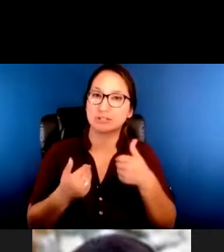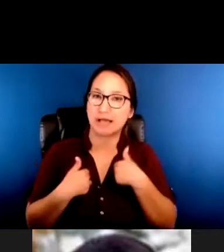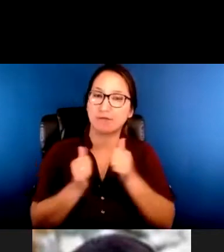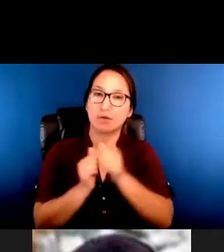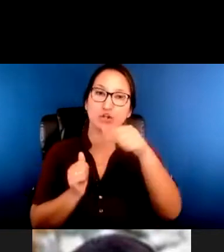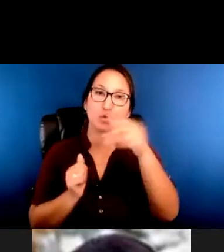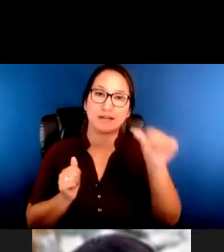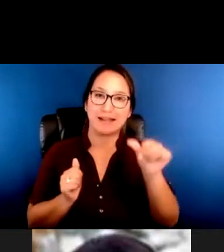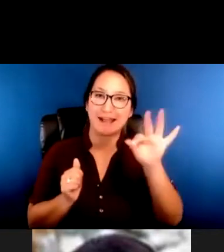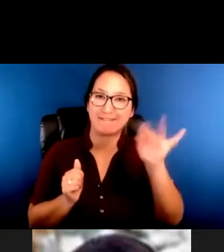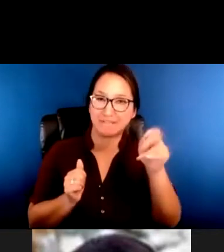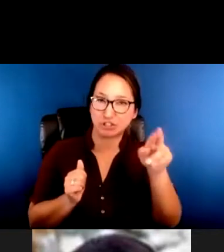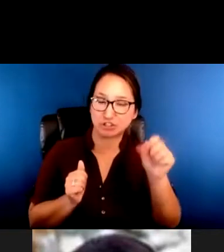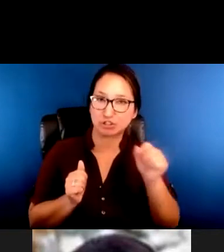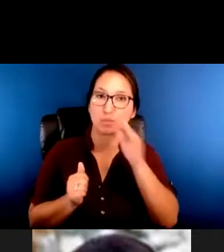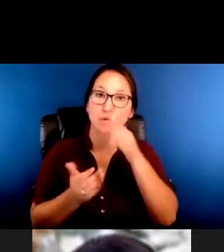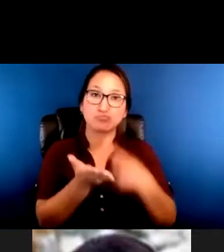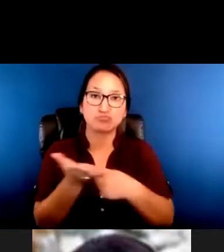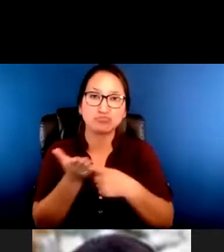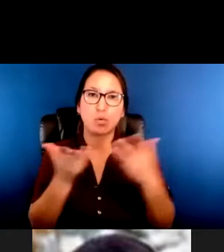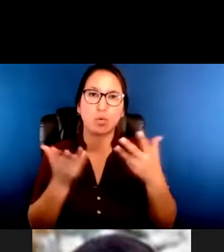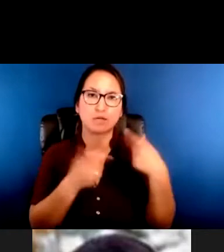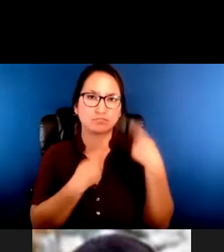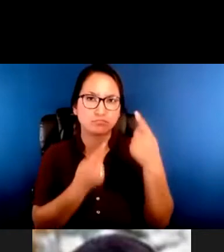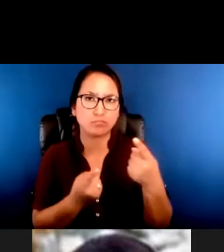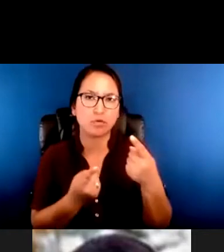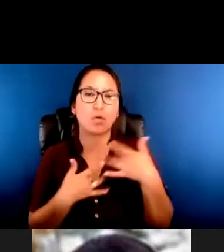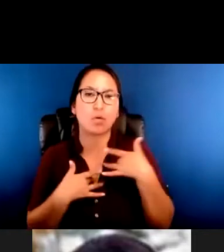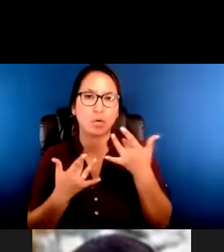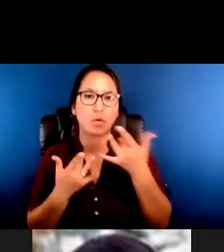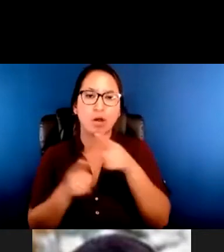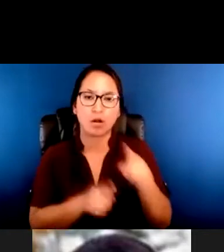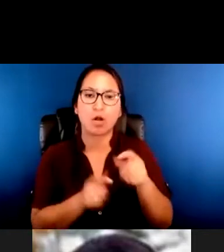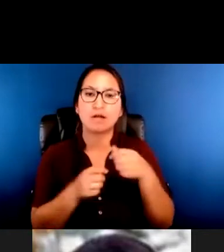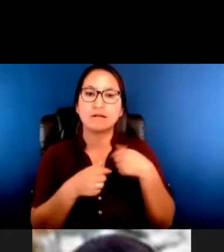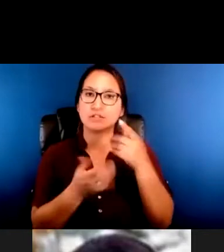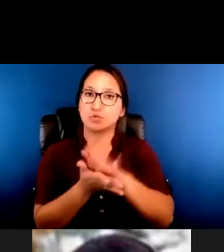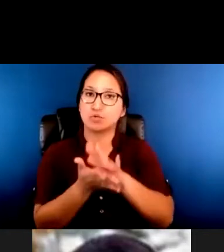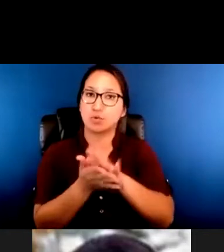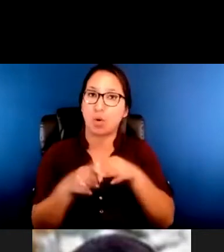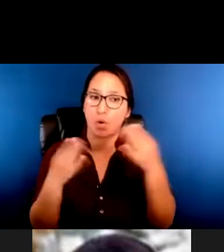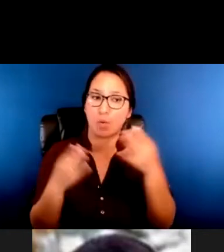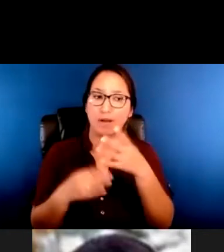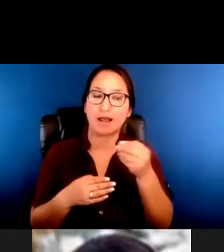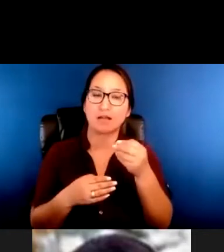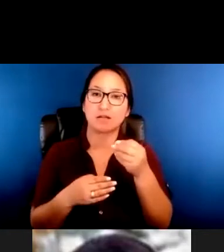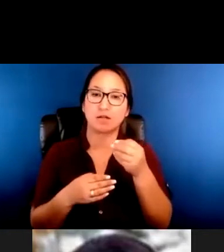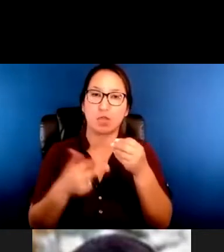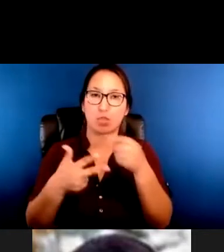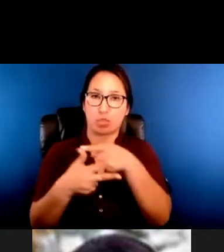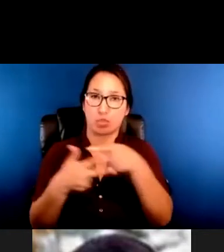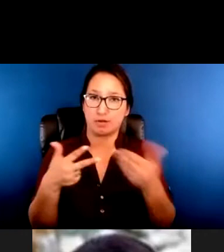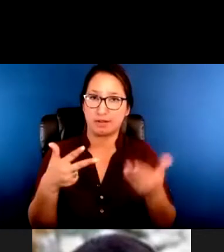talk about what's been going on since school opened and what the future may look like under the three things that we talked about, which are